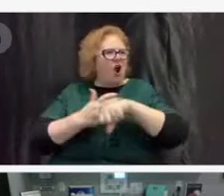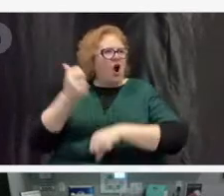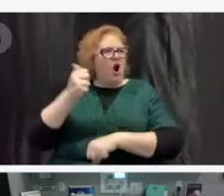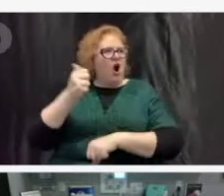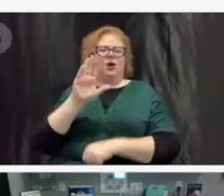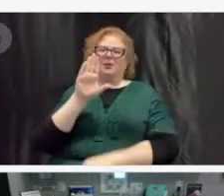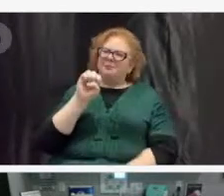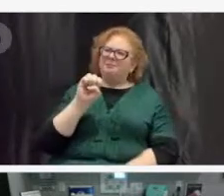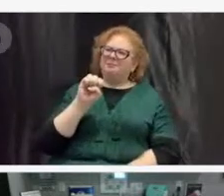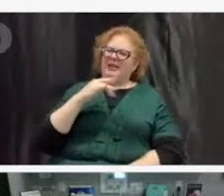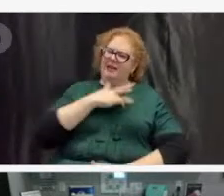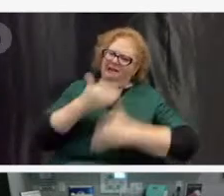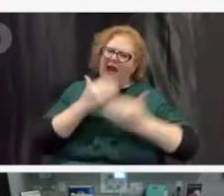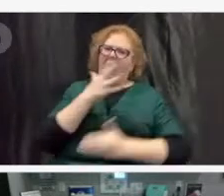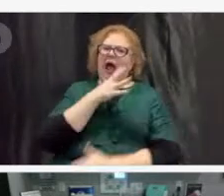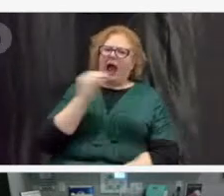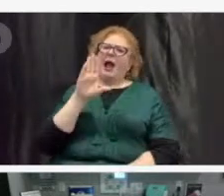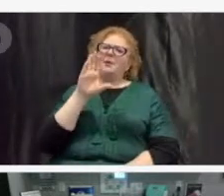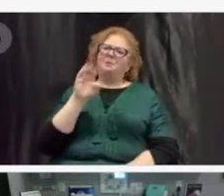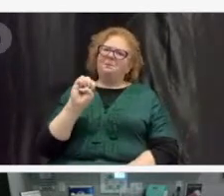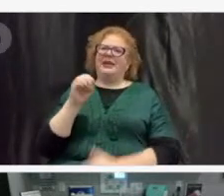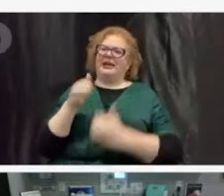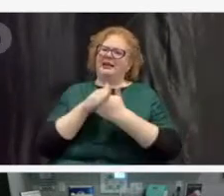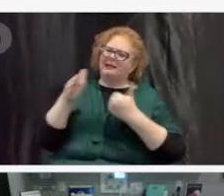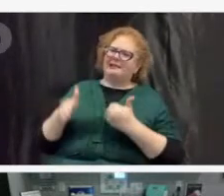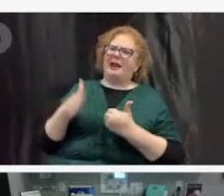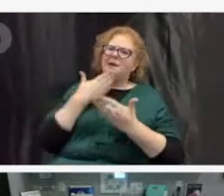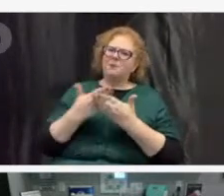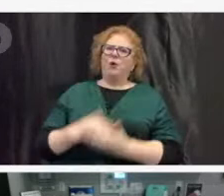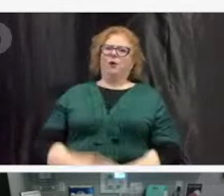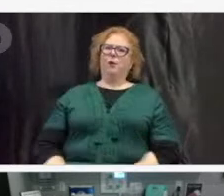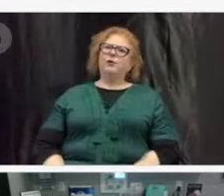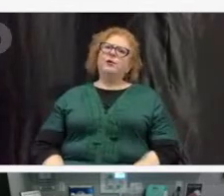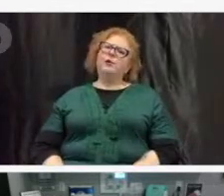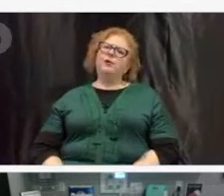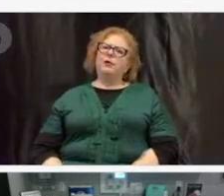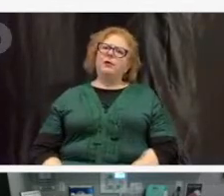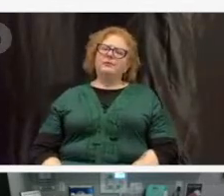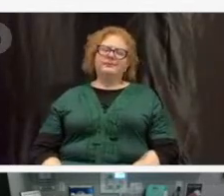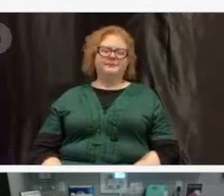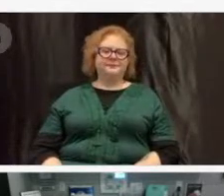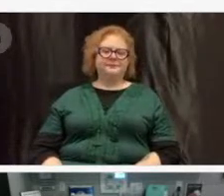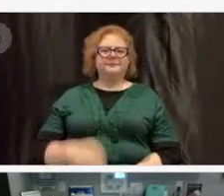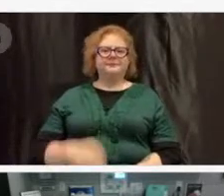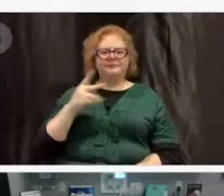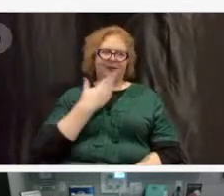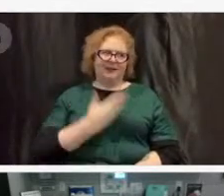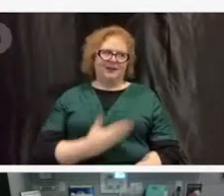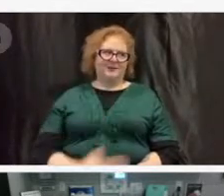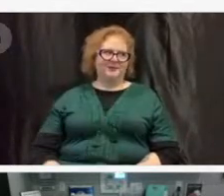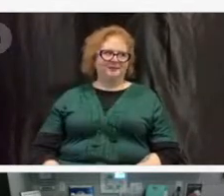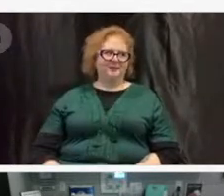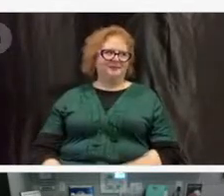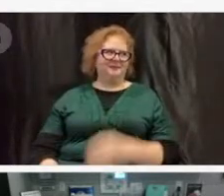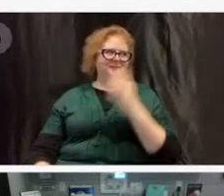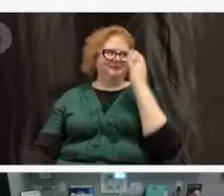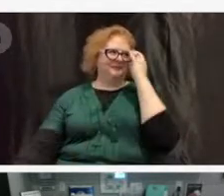neighborly. Thank you. All right. And so now,